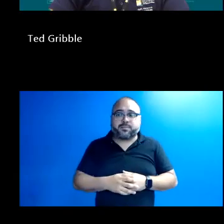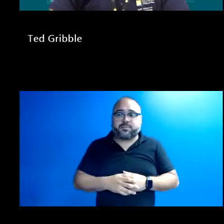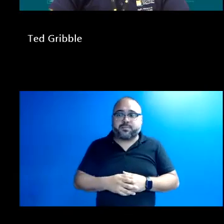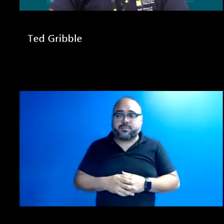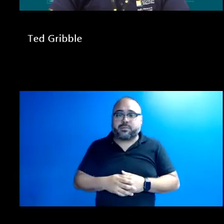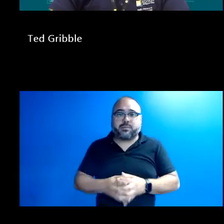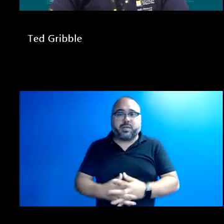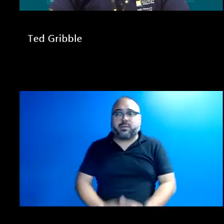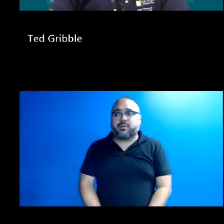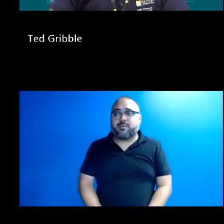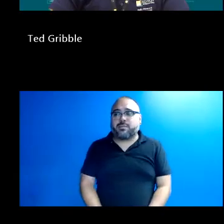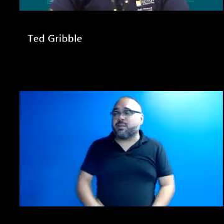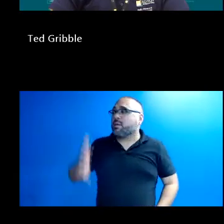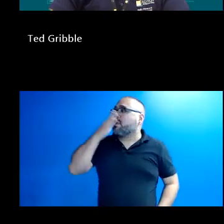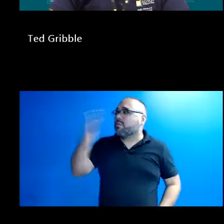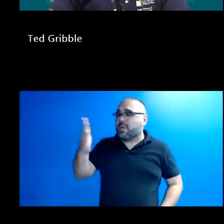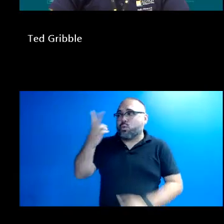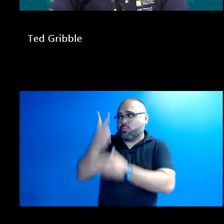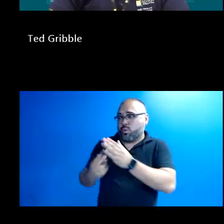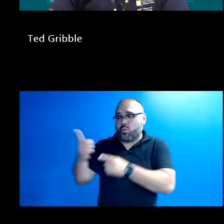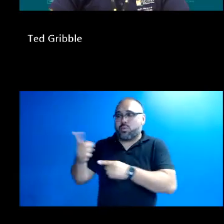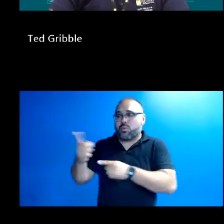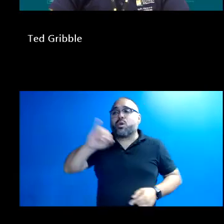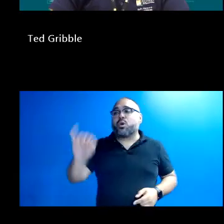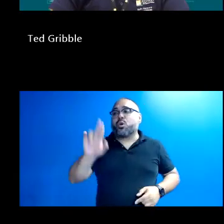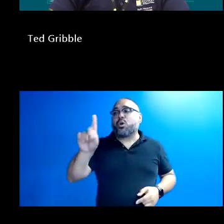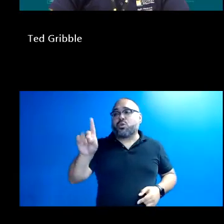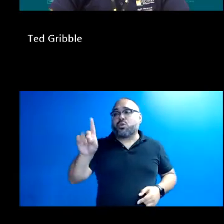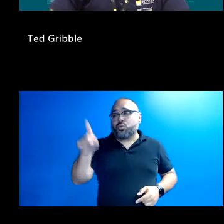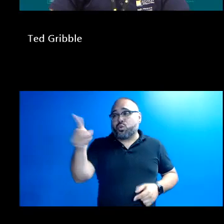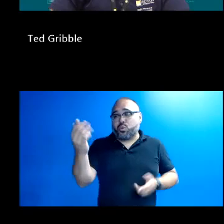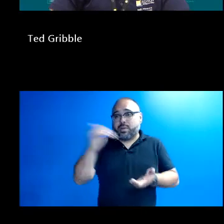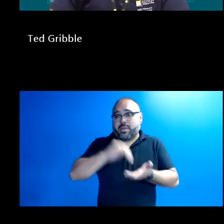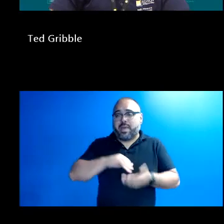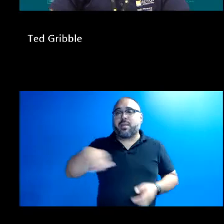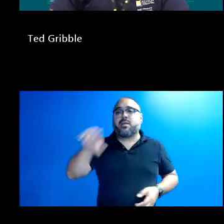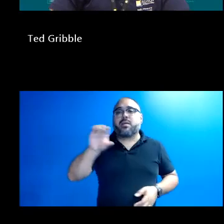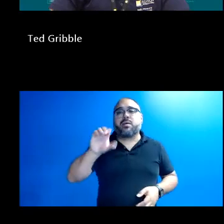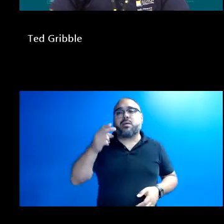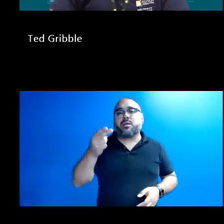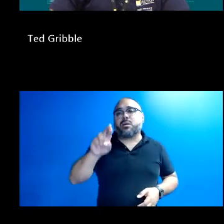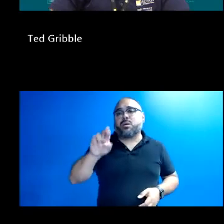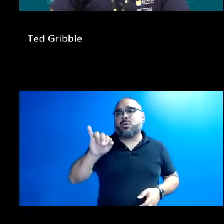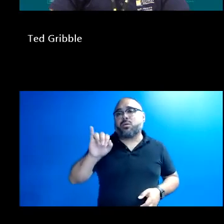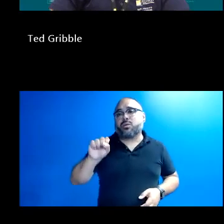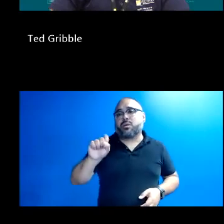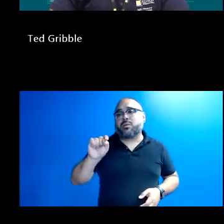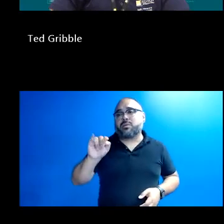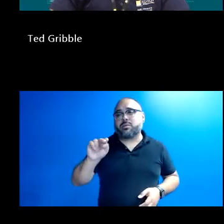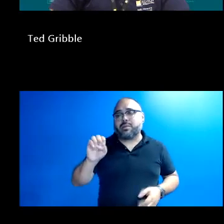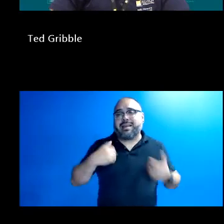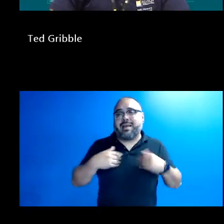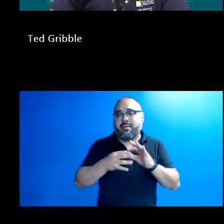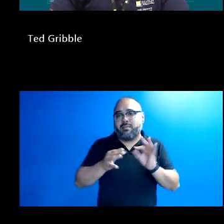Thank you, Ted and Jude. And Jude, back to you. Christine had a comment. I understand